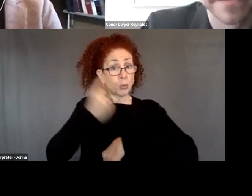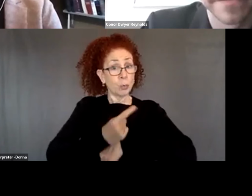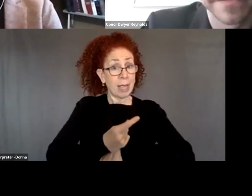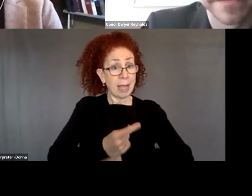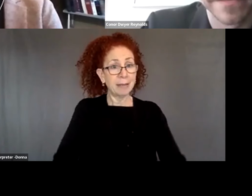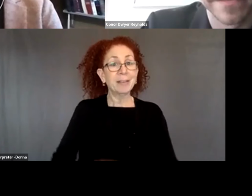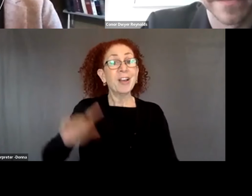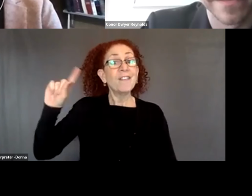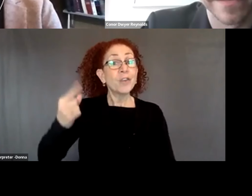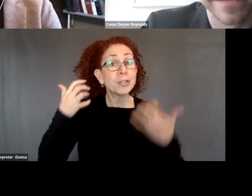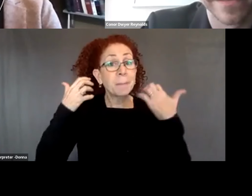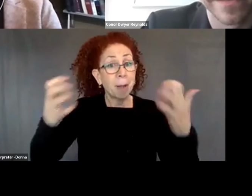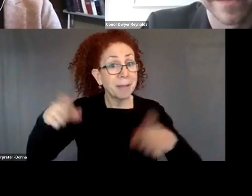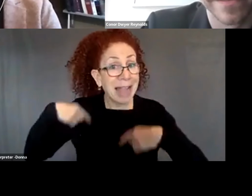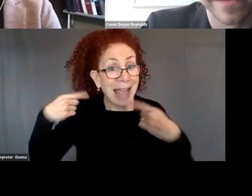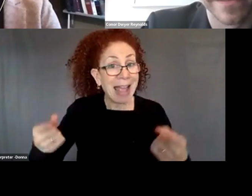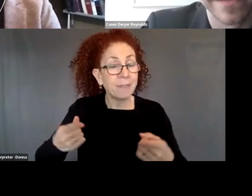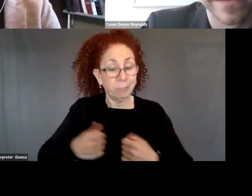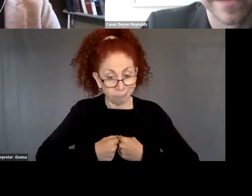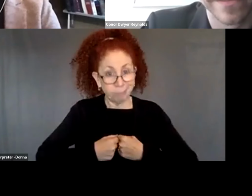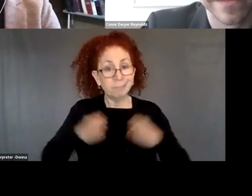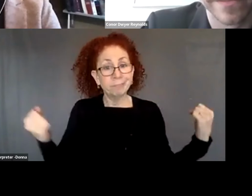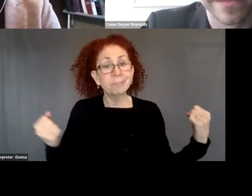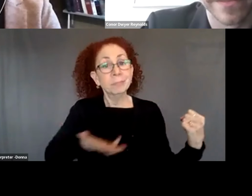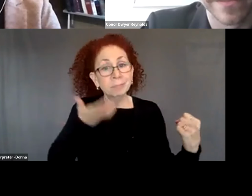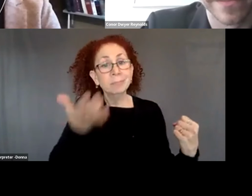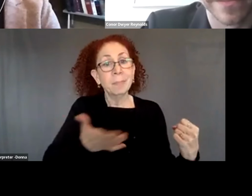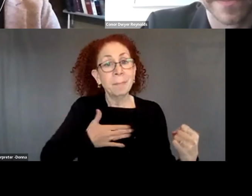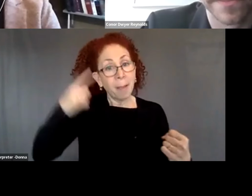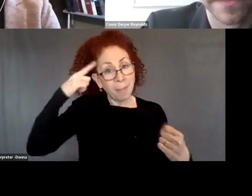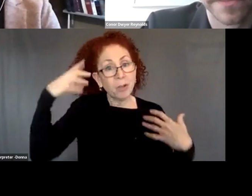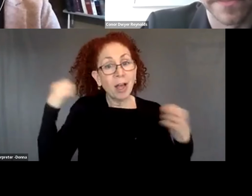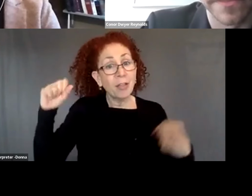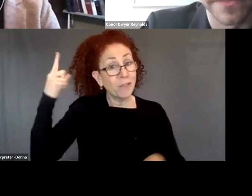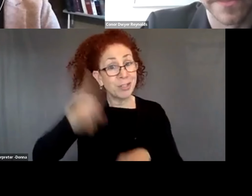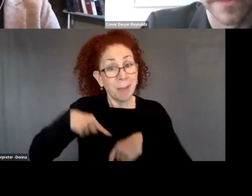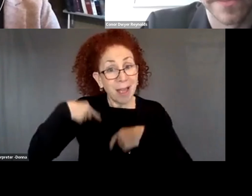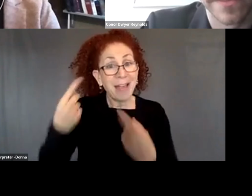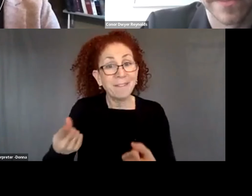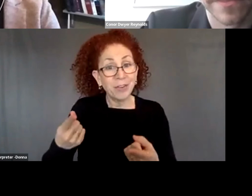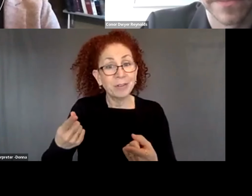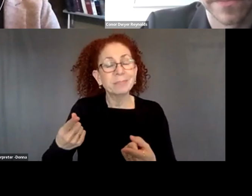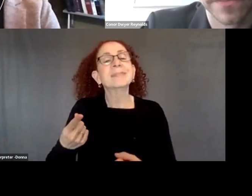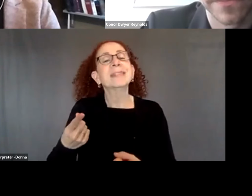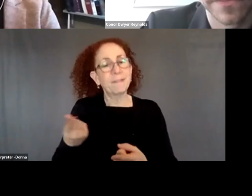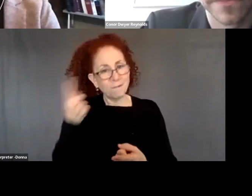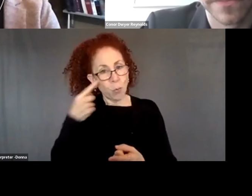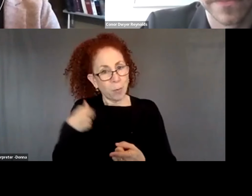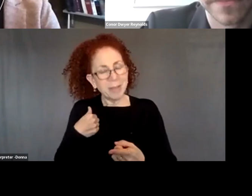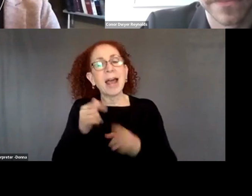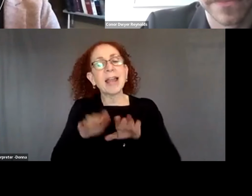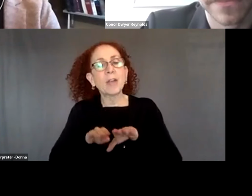first public talk I have given, sharing the details of my mental health, is another step on that